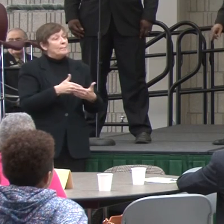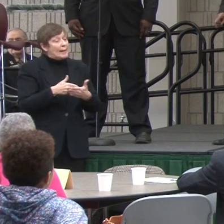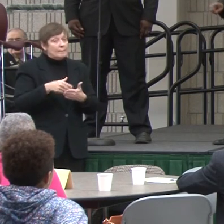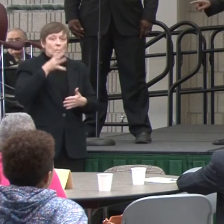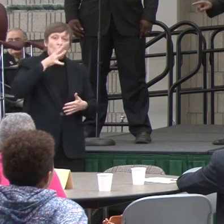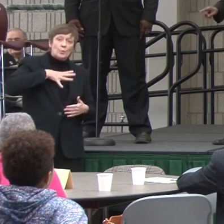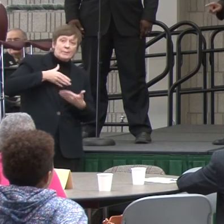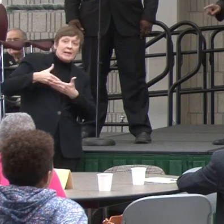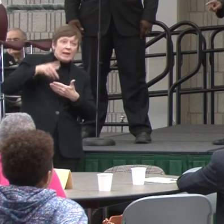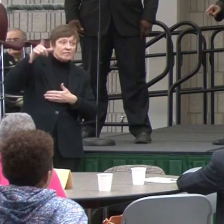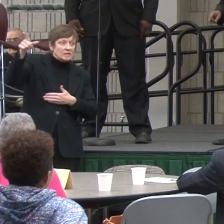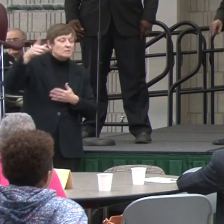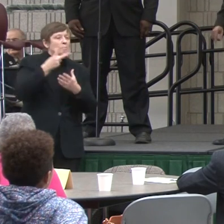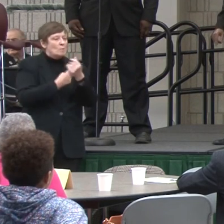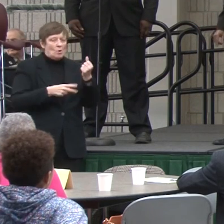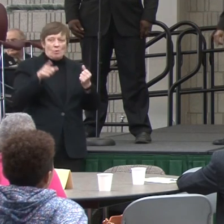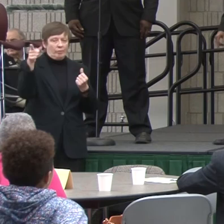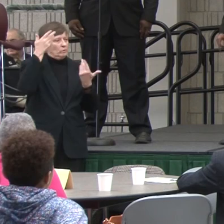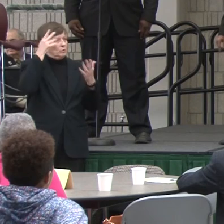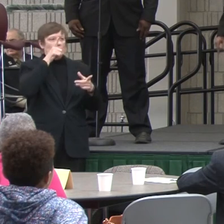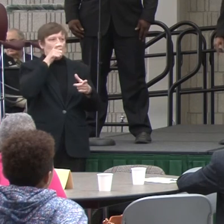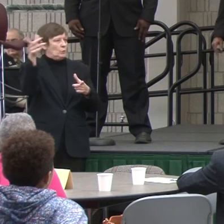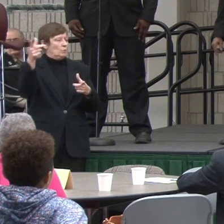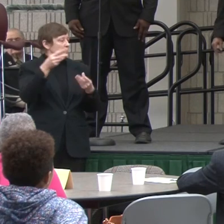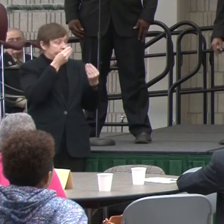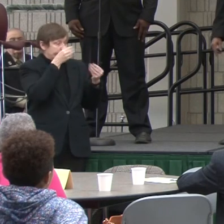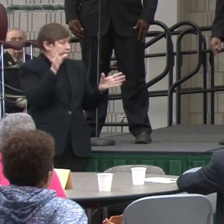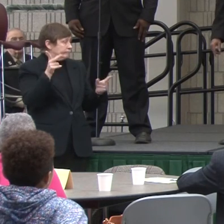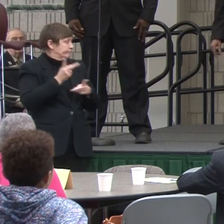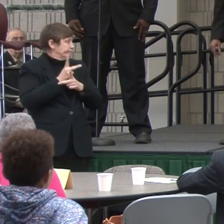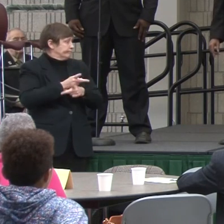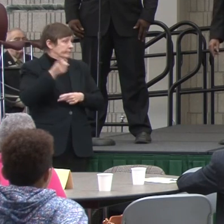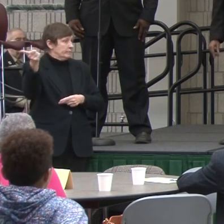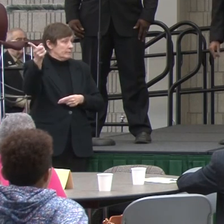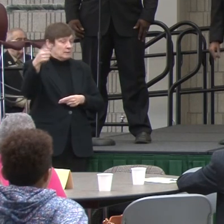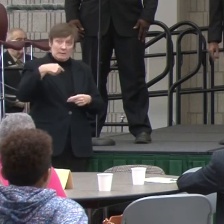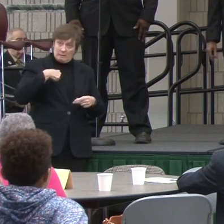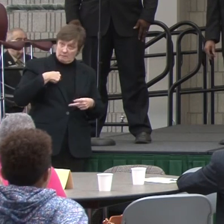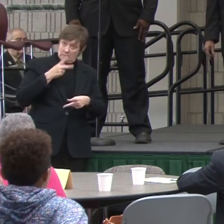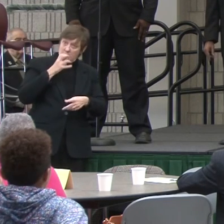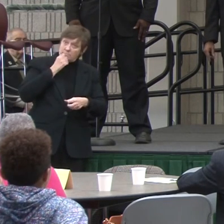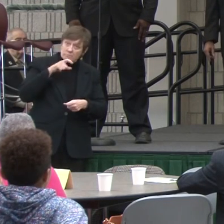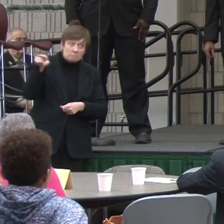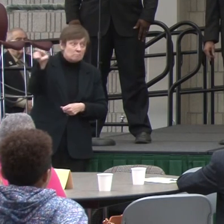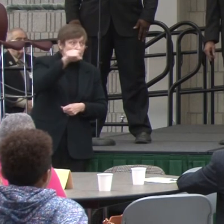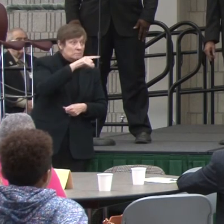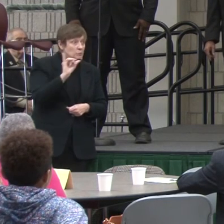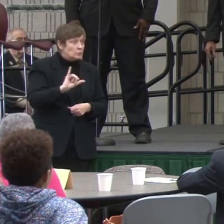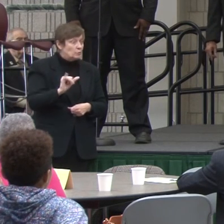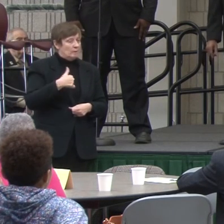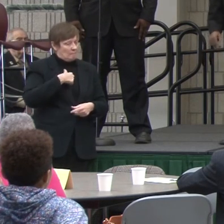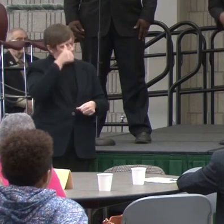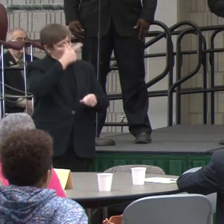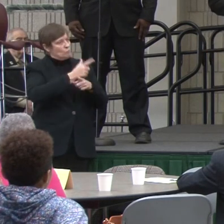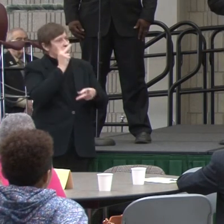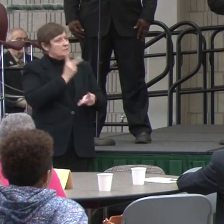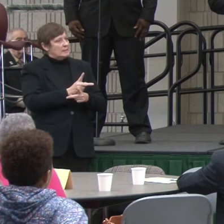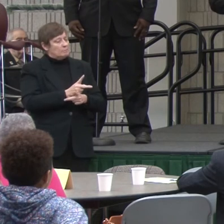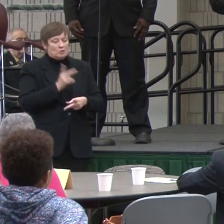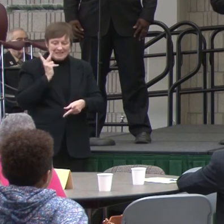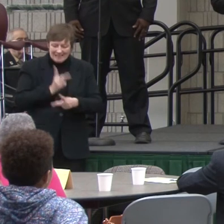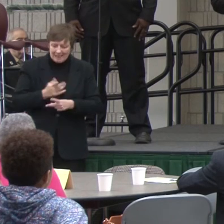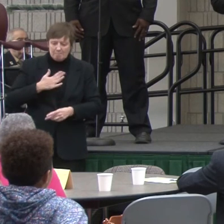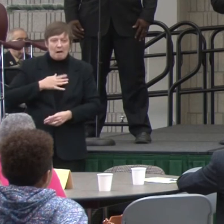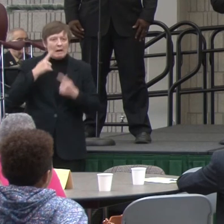infants. Both missing persons, not even cared for. Am I my brother's keeper? Am I my brother's keeper? To keep